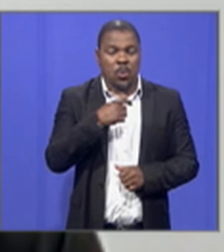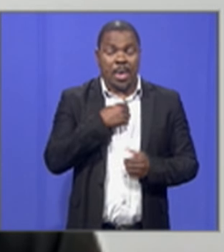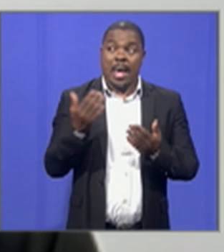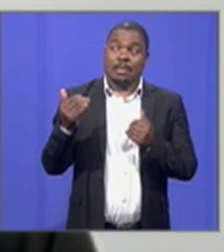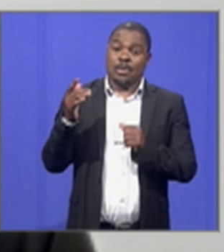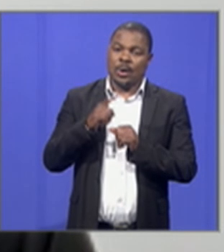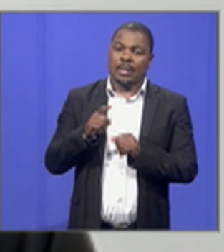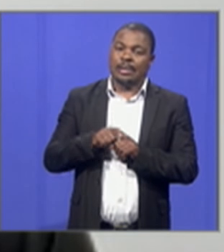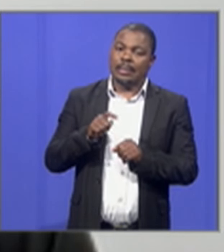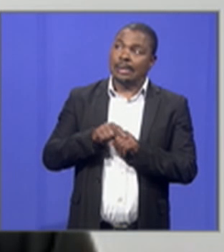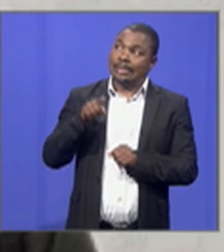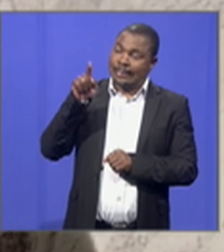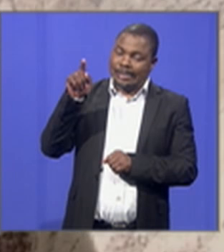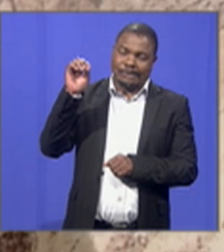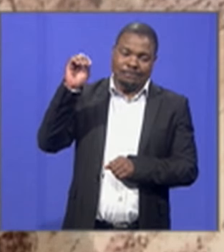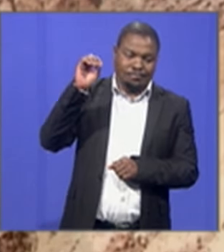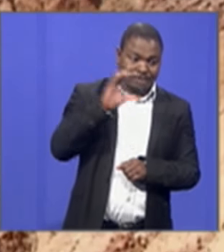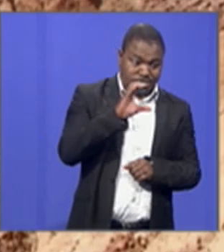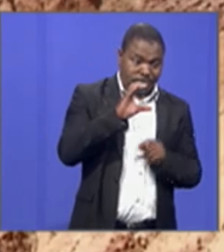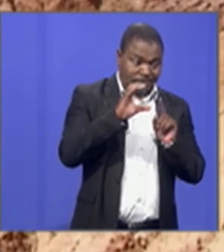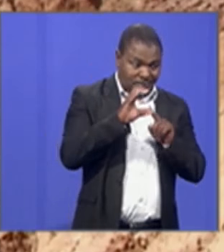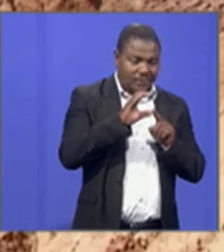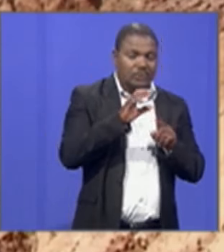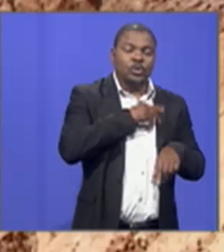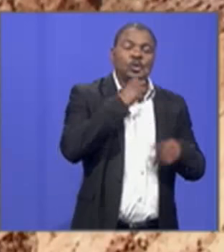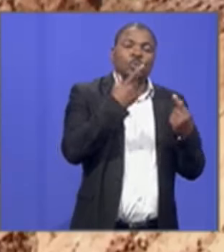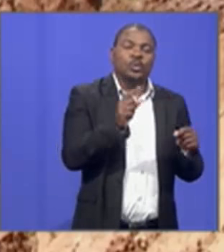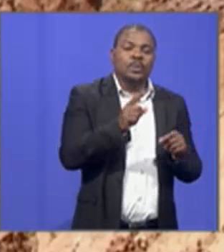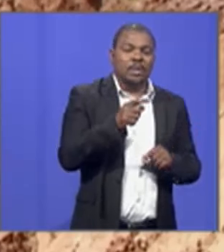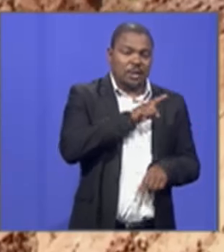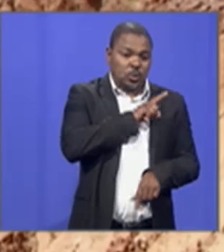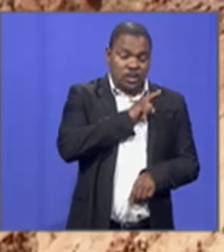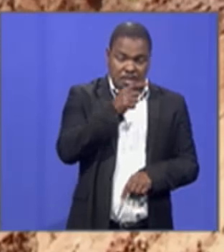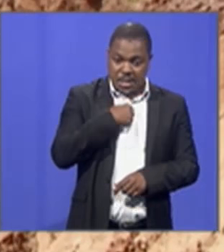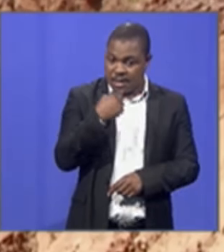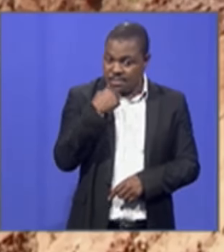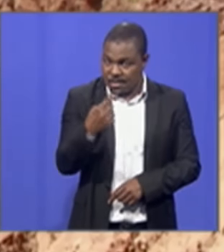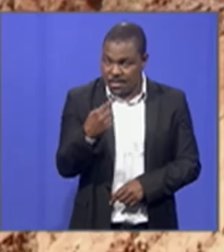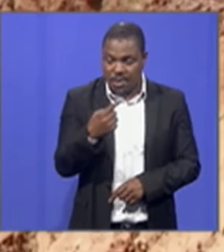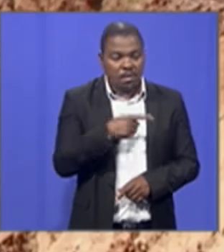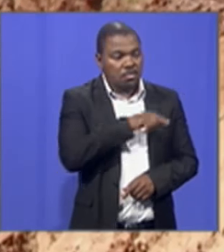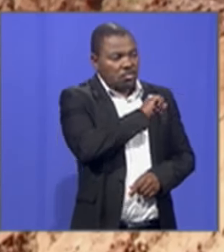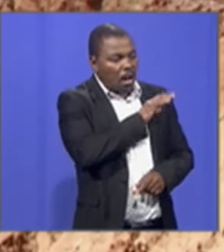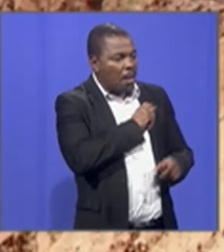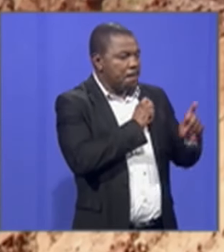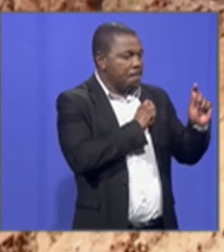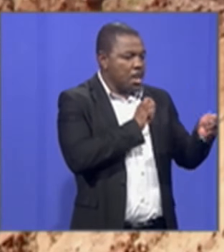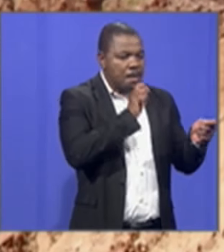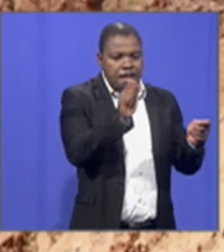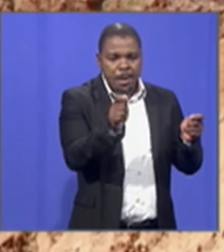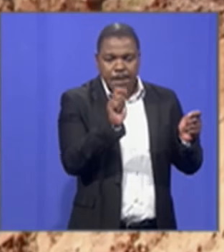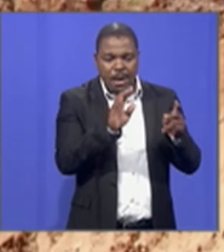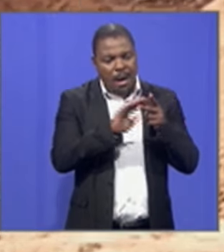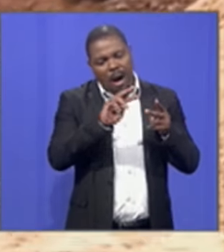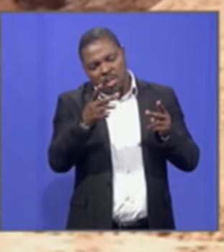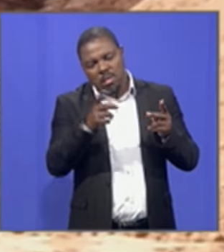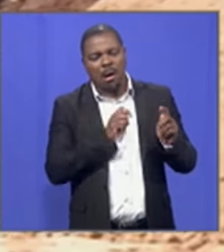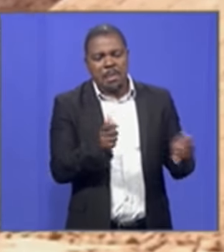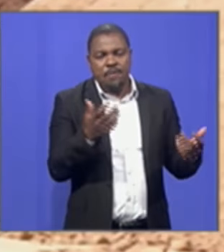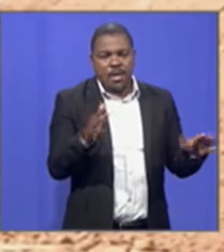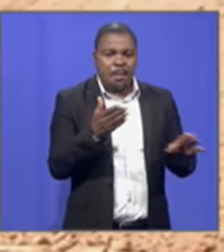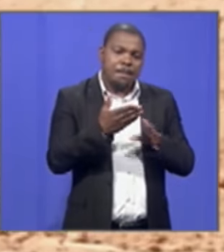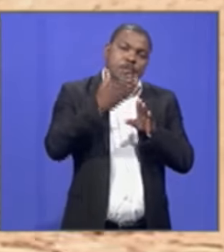case ya direya tšhelete re dira eng ke ka baka leo le bone re kgona go patela bašomi le other obligations le pele tšhelete